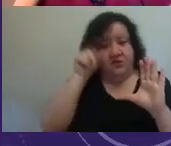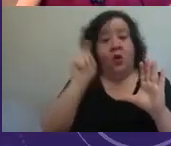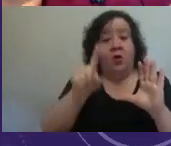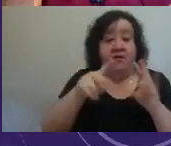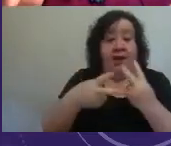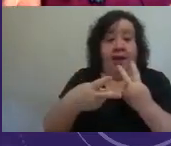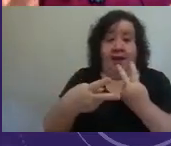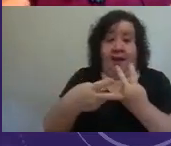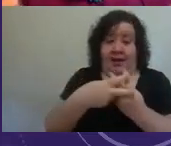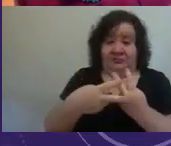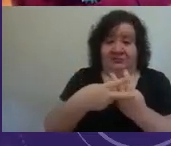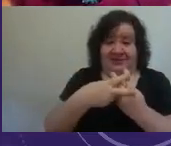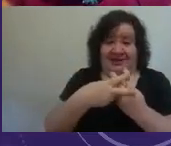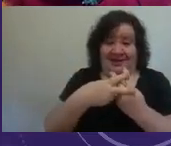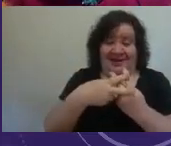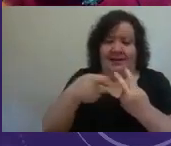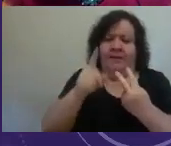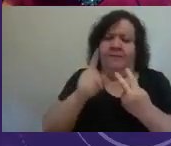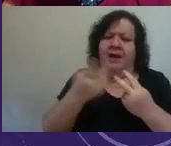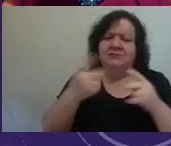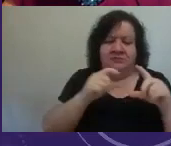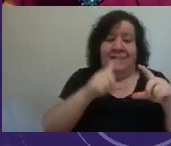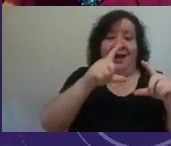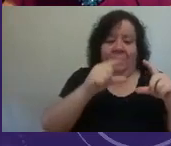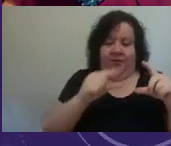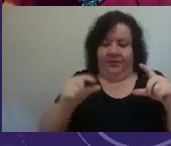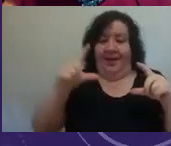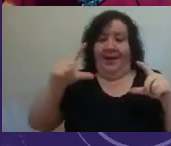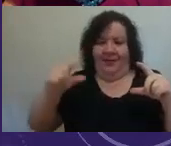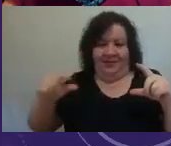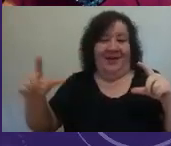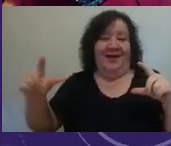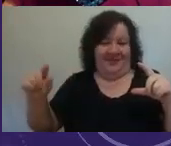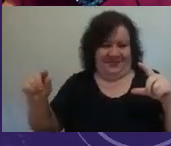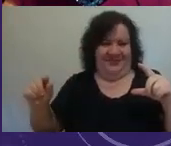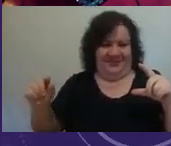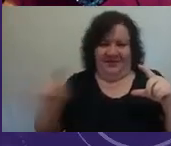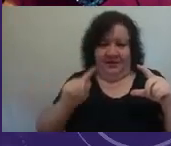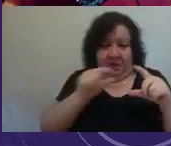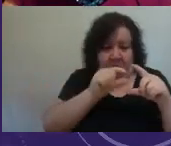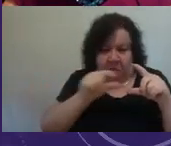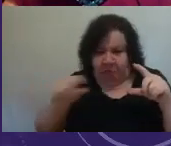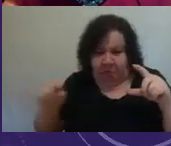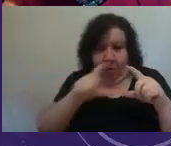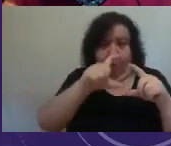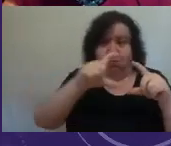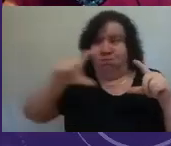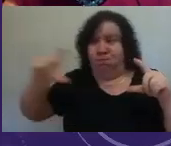down in a hill. So it makes sense for when you do a hashtag with multiple letters